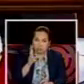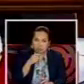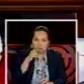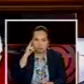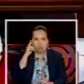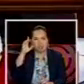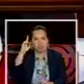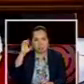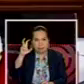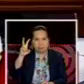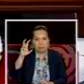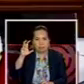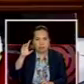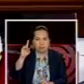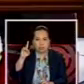December...